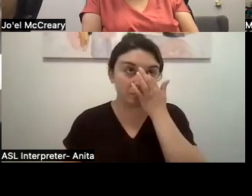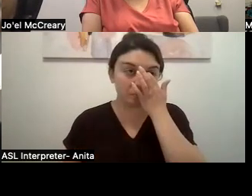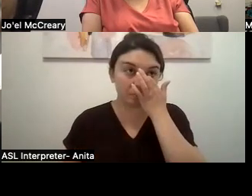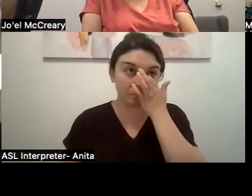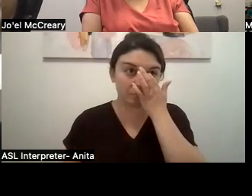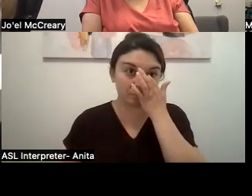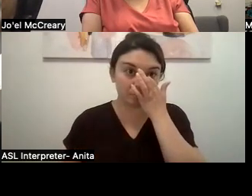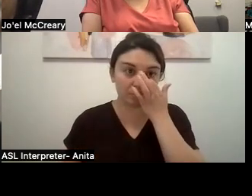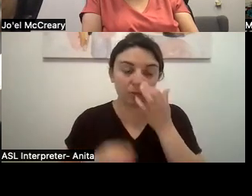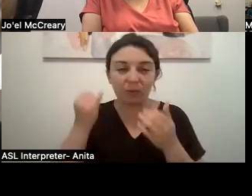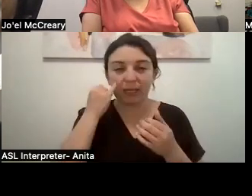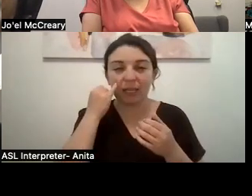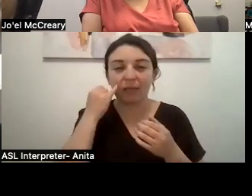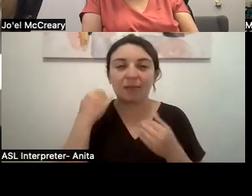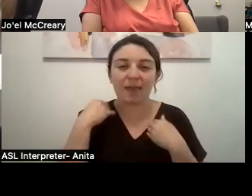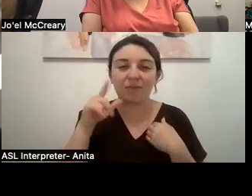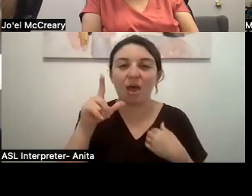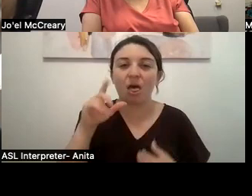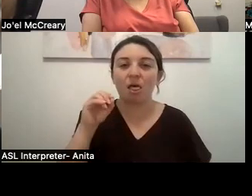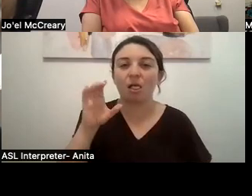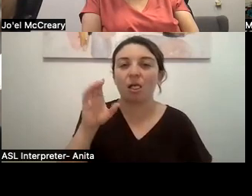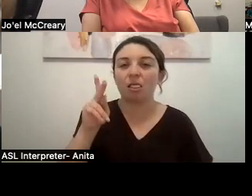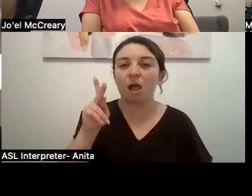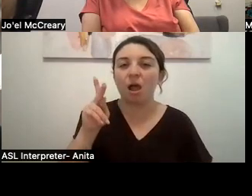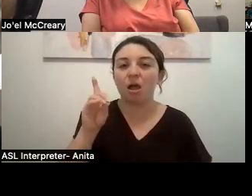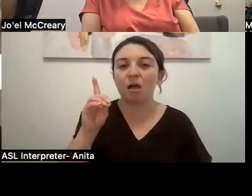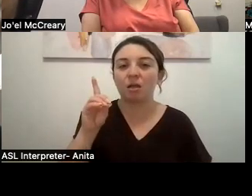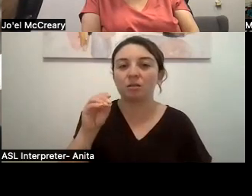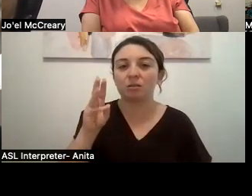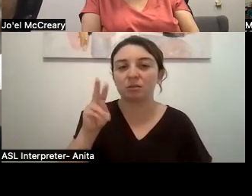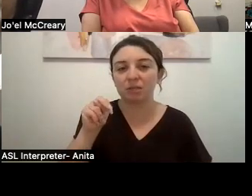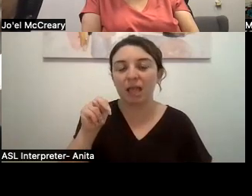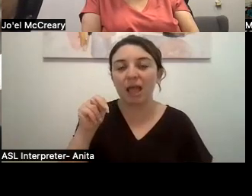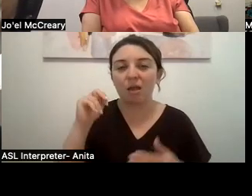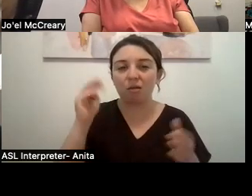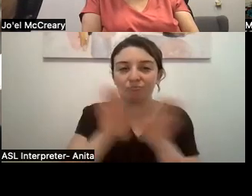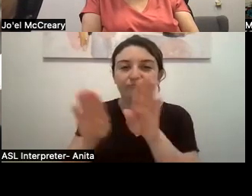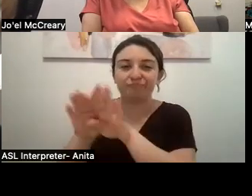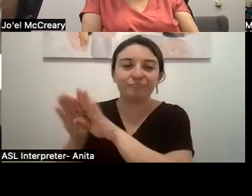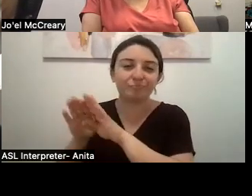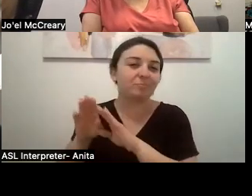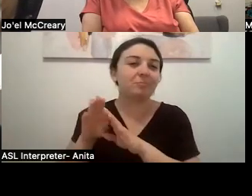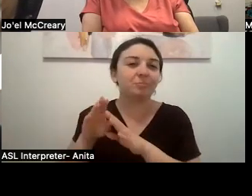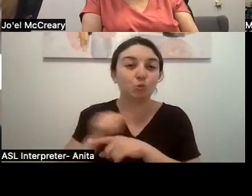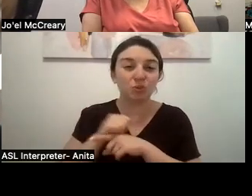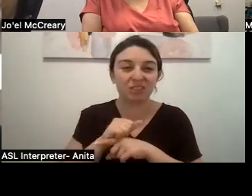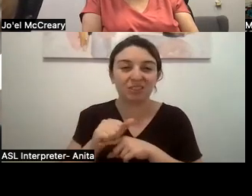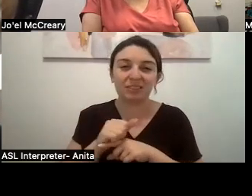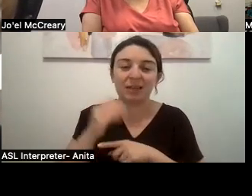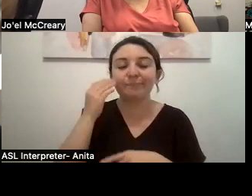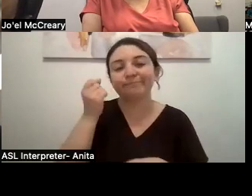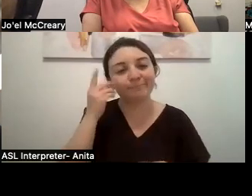lockdown drills, I understand that you can't give us details on that. I guess my question